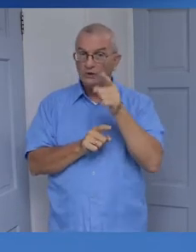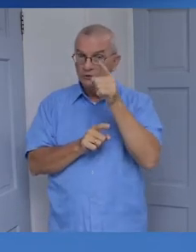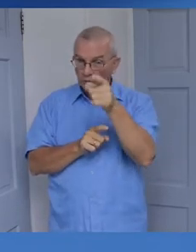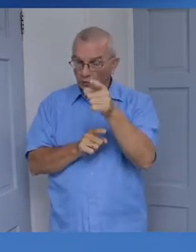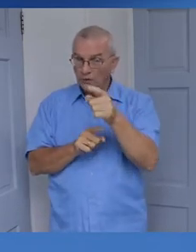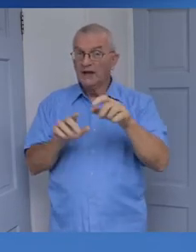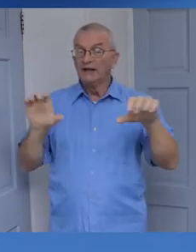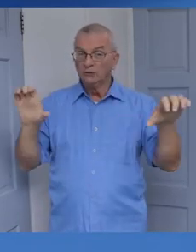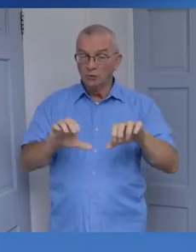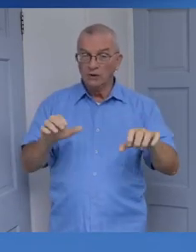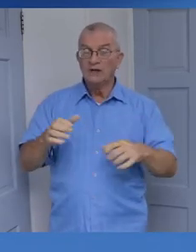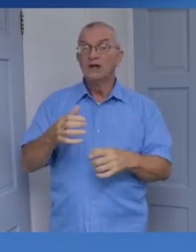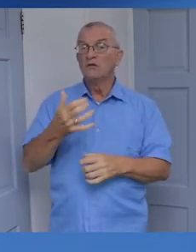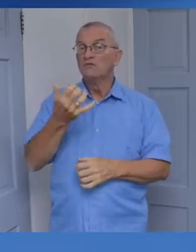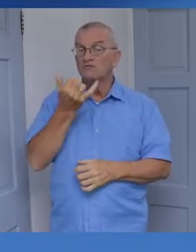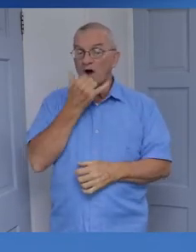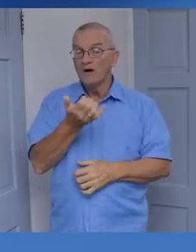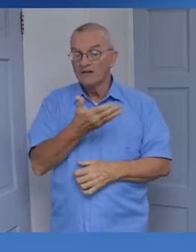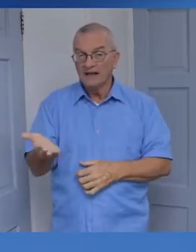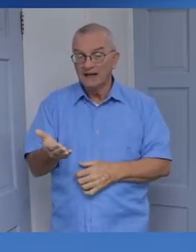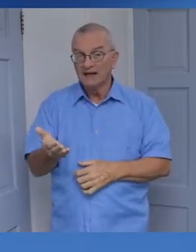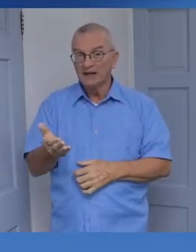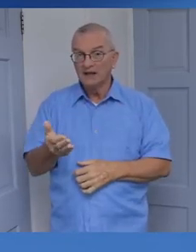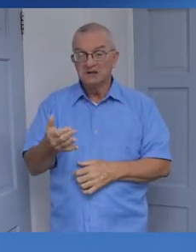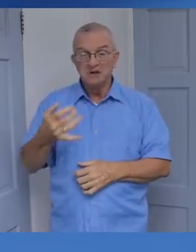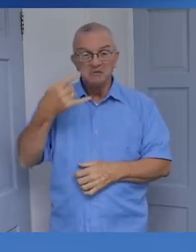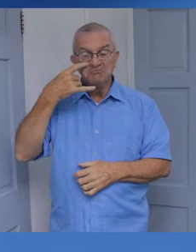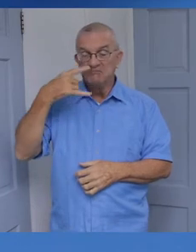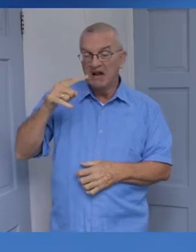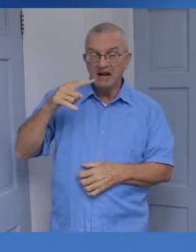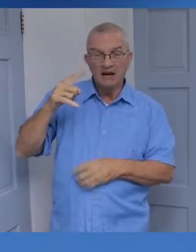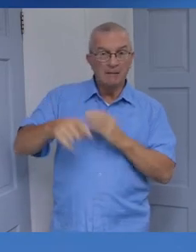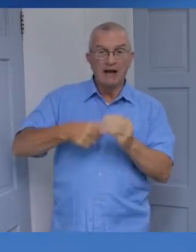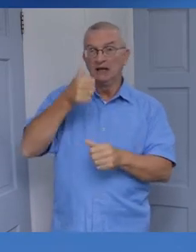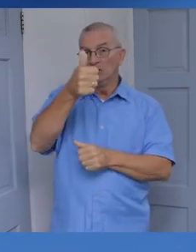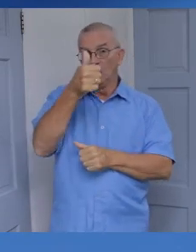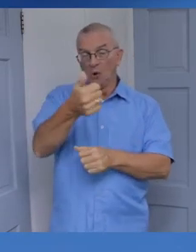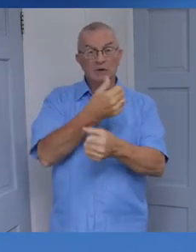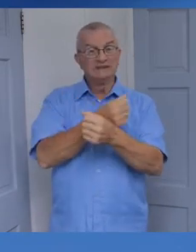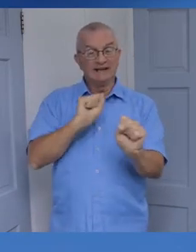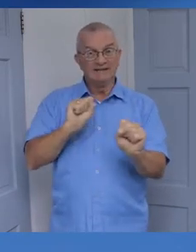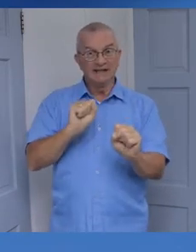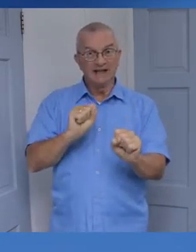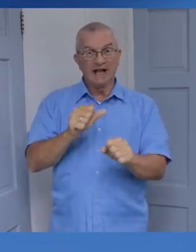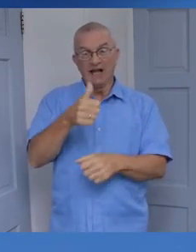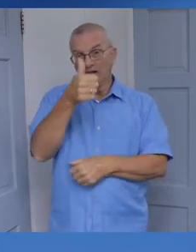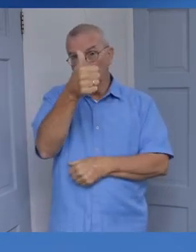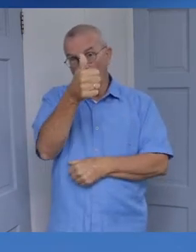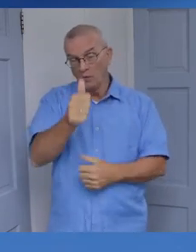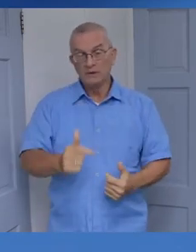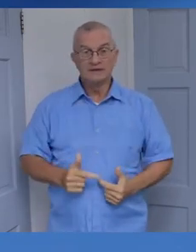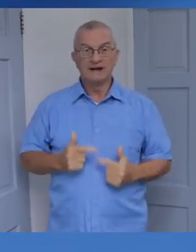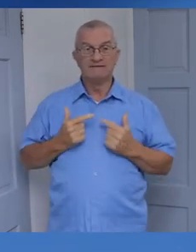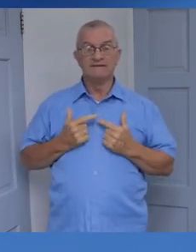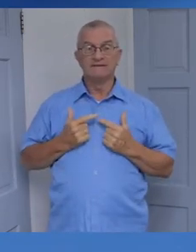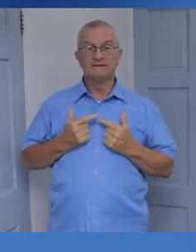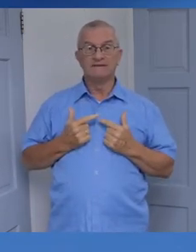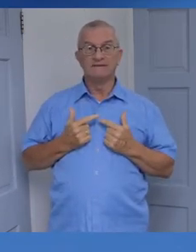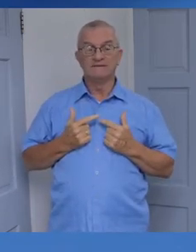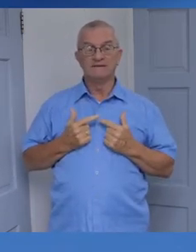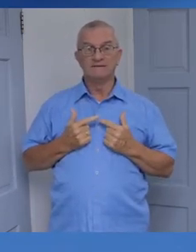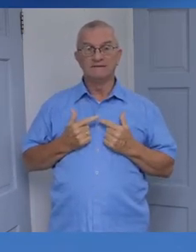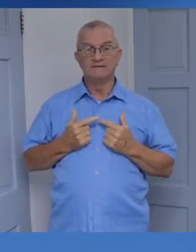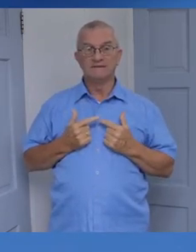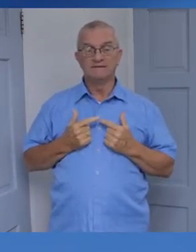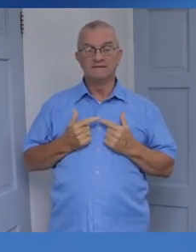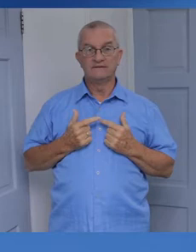total disregard for your own safety and for your own life. With regard to the social